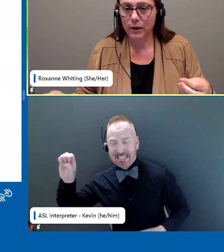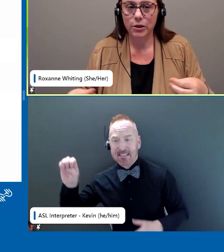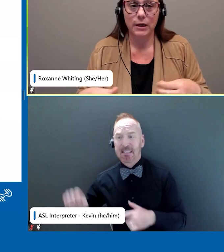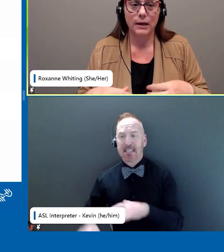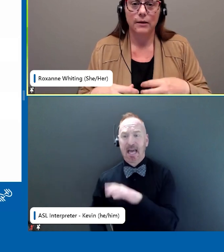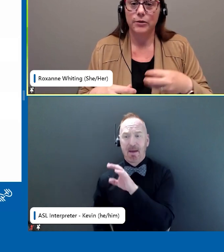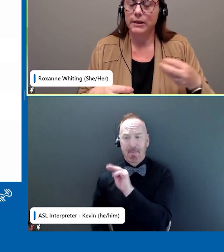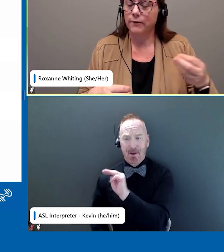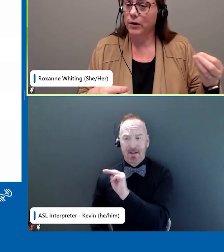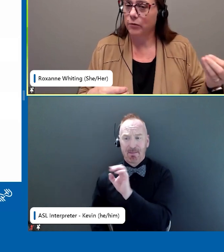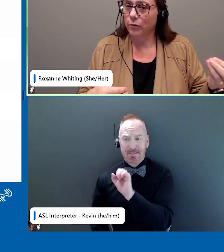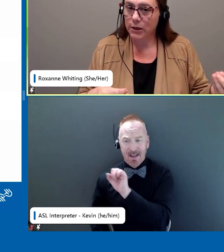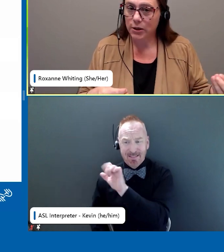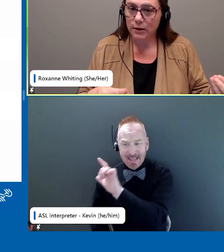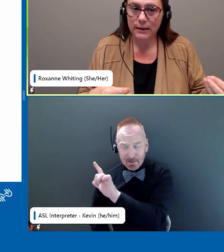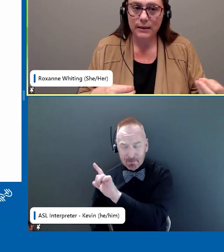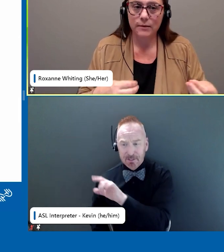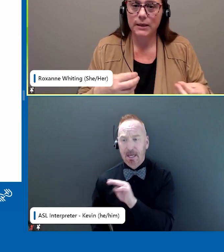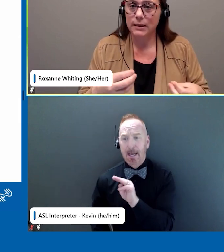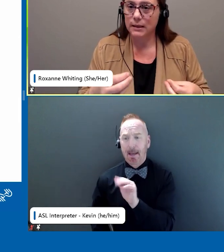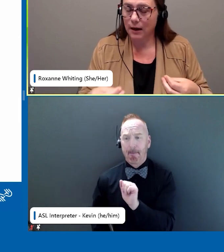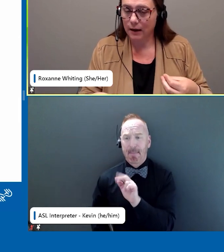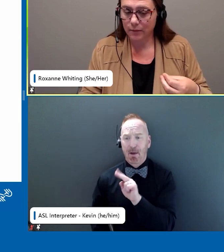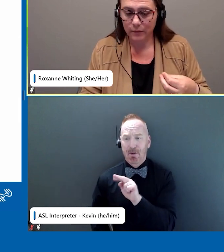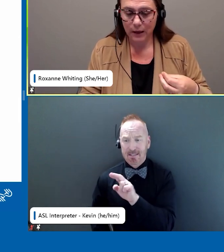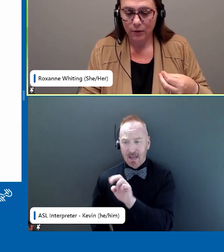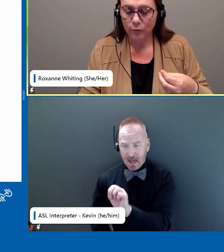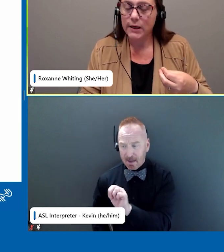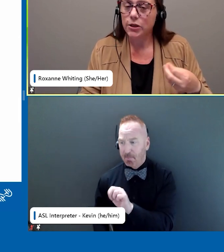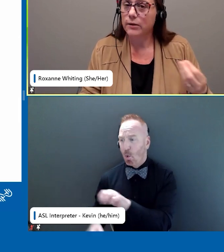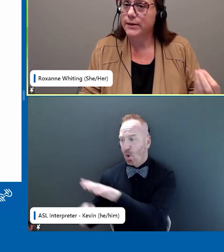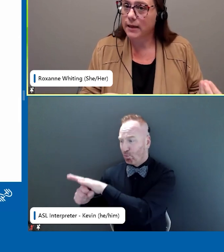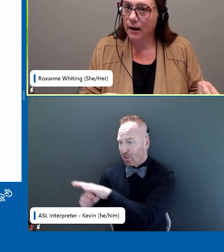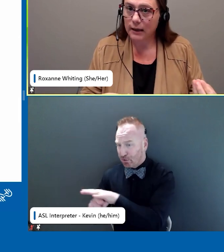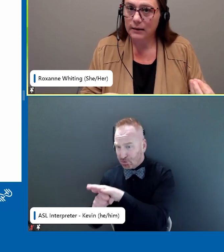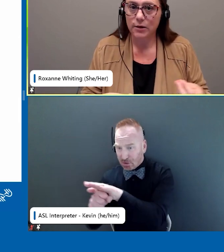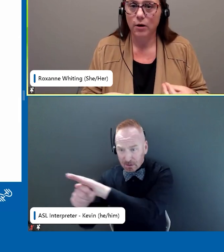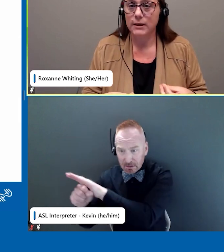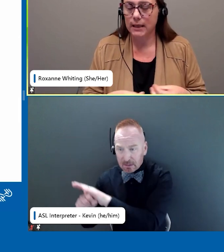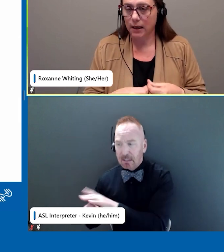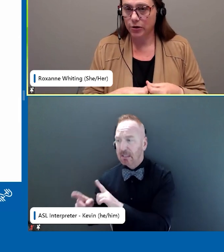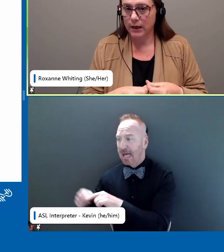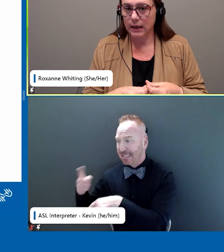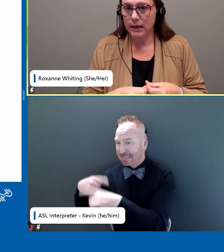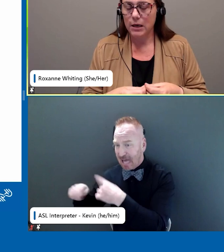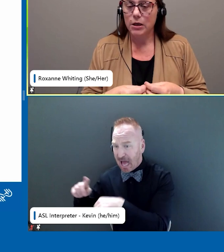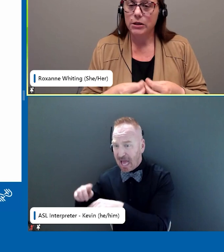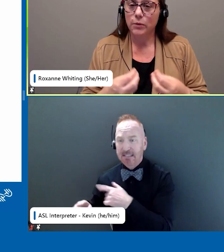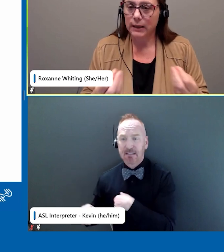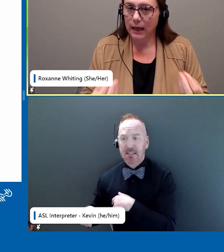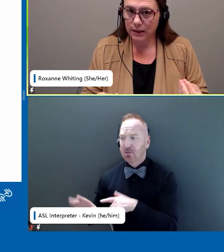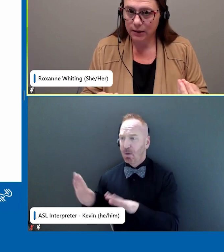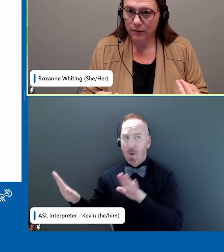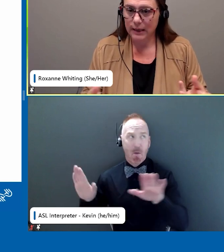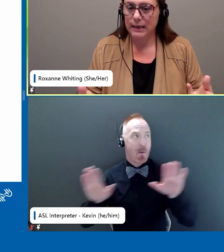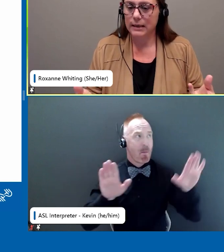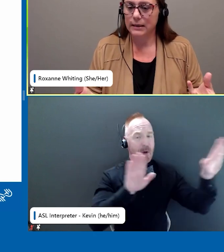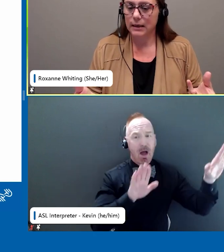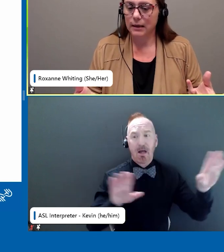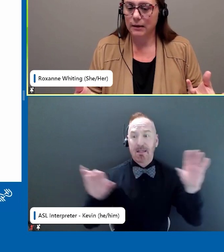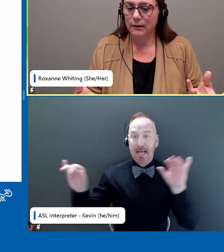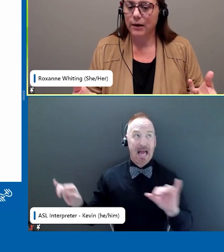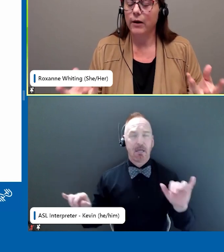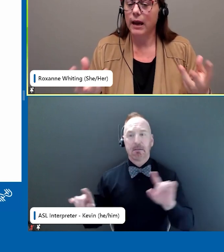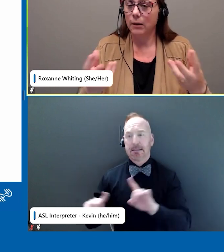sign language. There's different regionalisms and regional signs across the country. So what they do